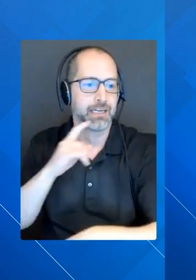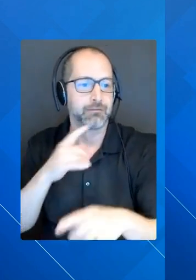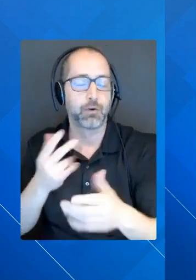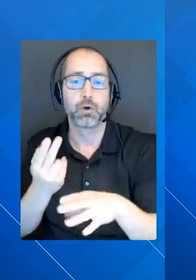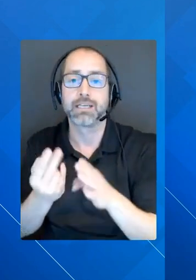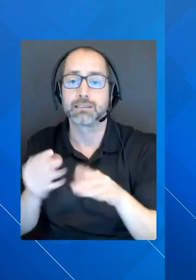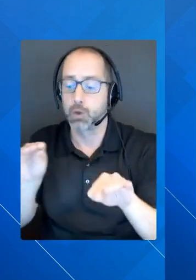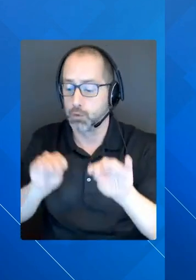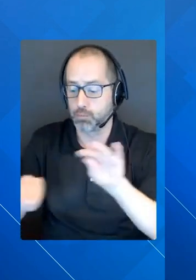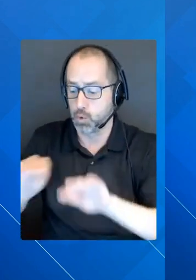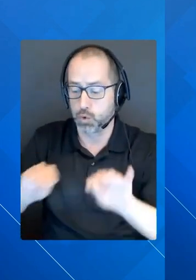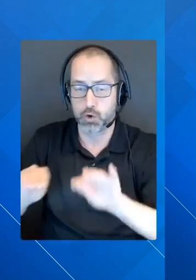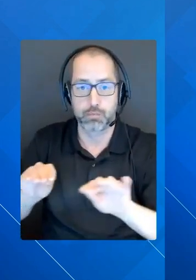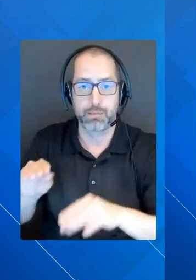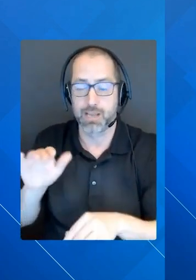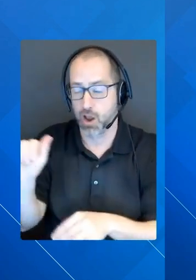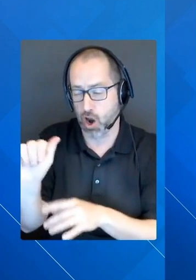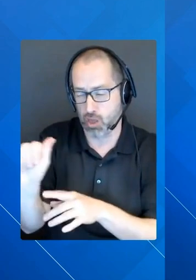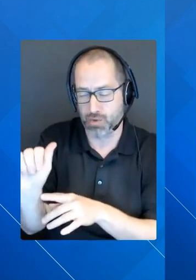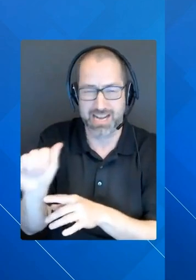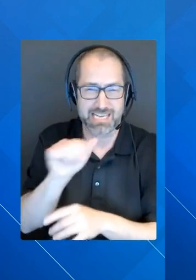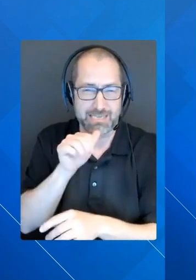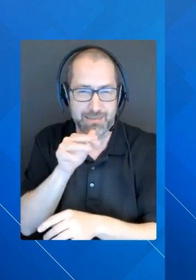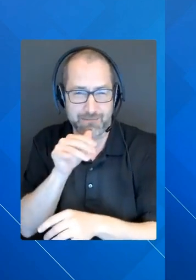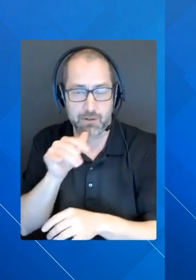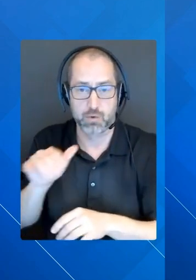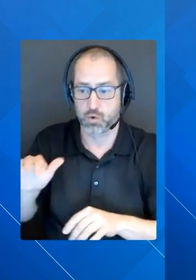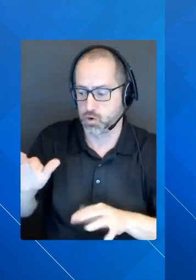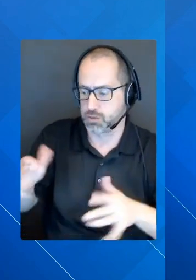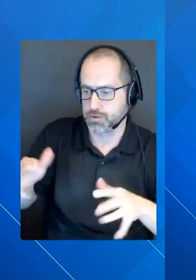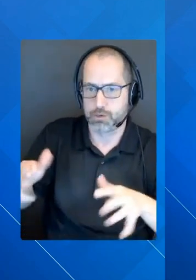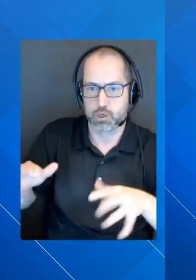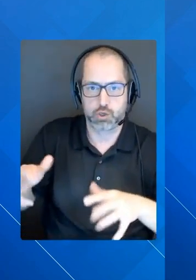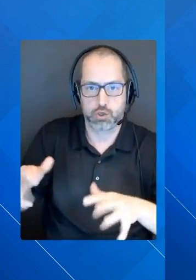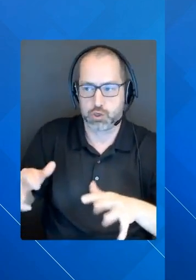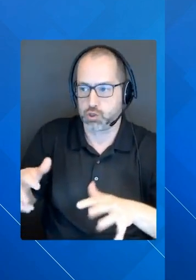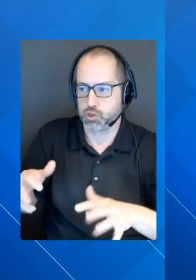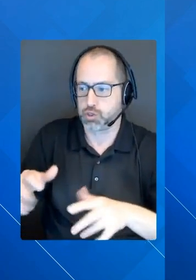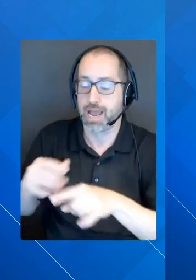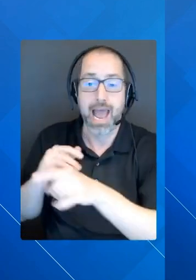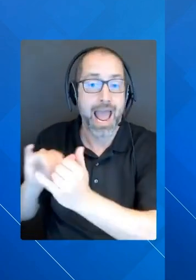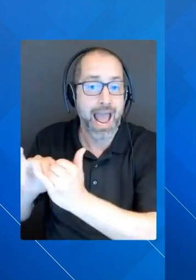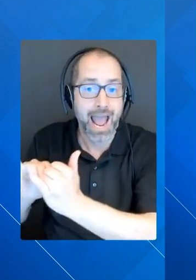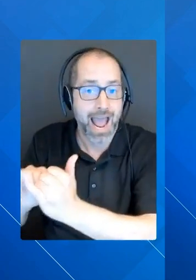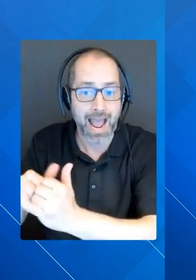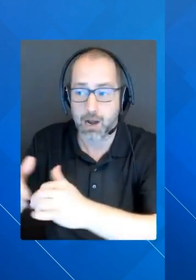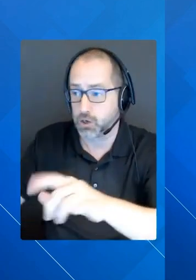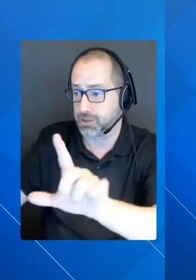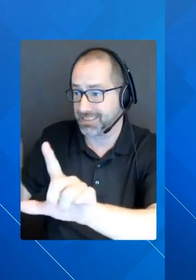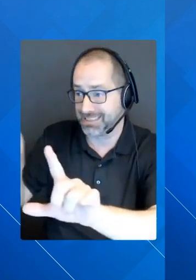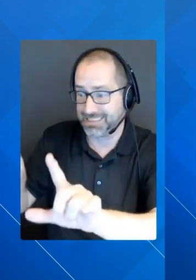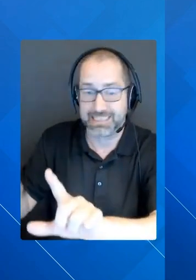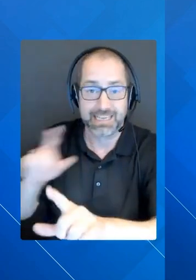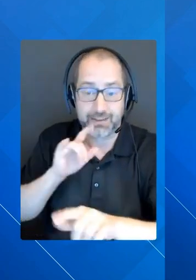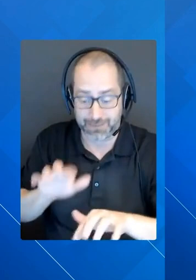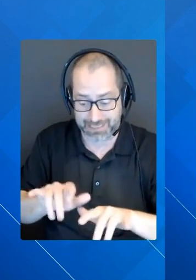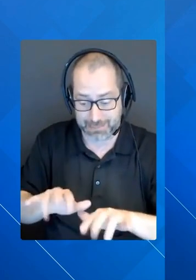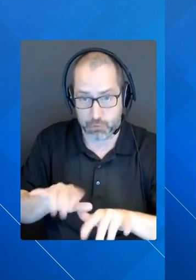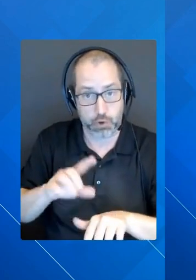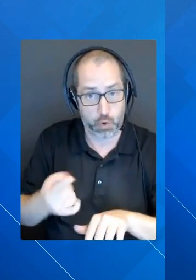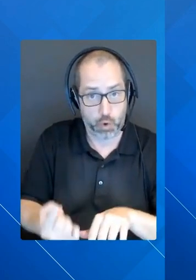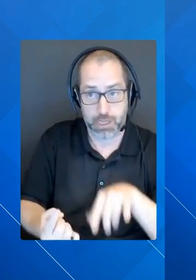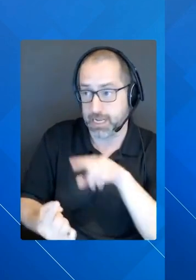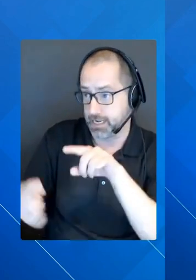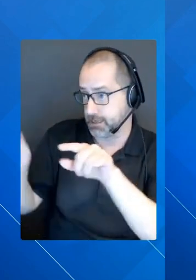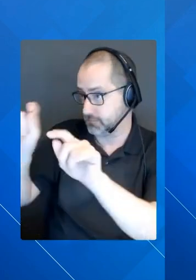arthritis or hand tremors is able to navigate a page. If a website is fully functional using only the keyboard, then they'll be able to